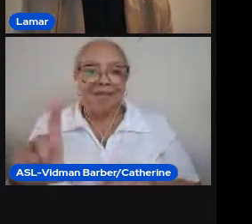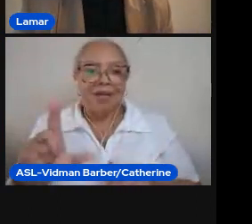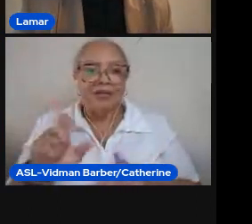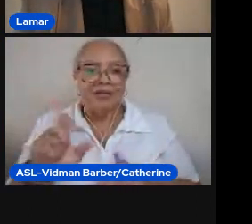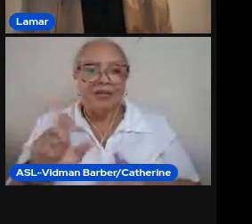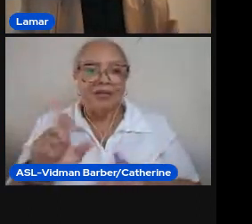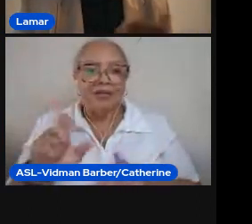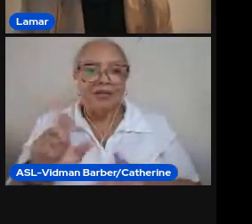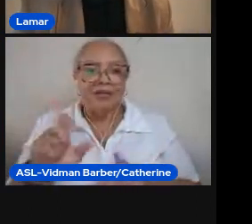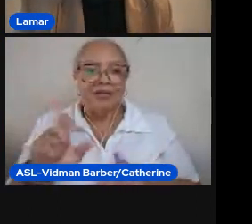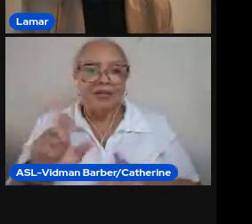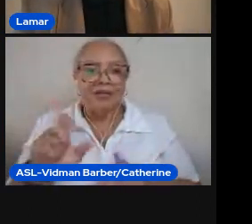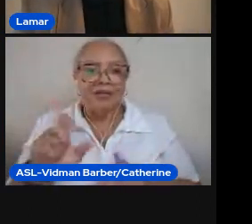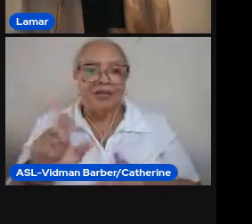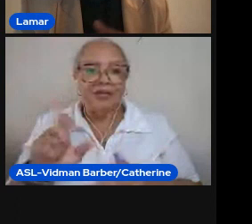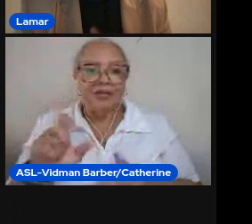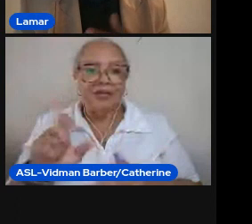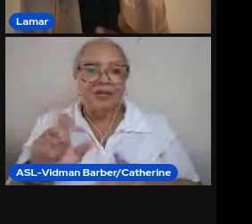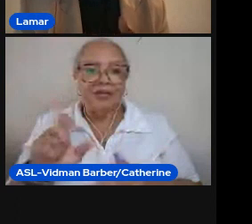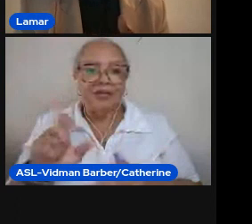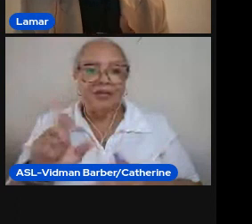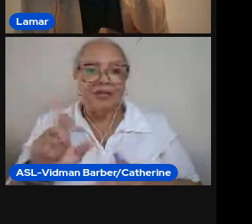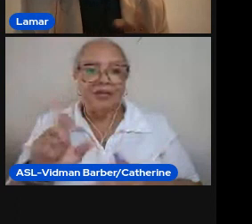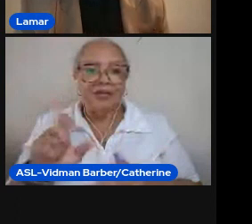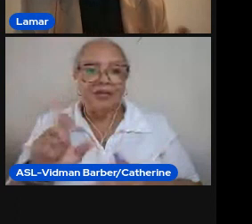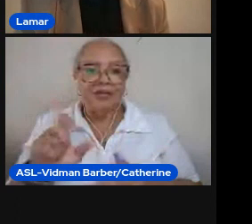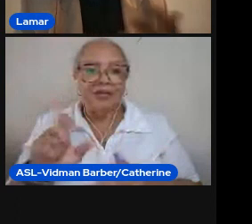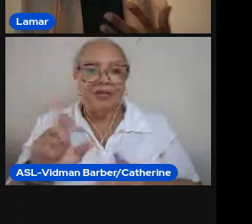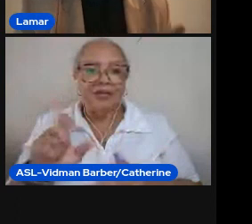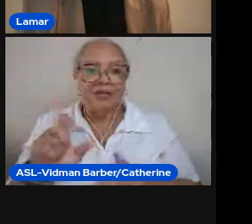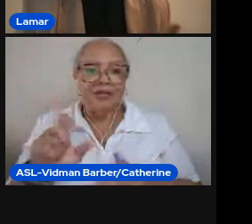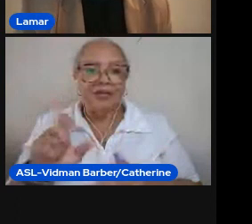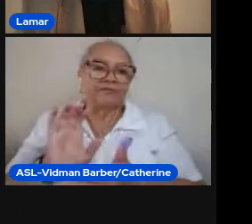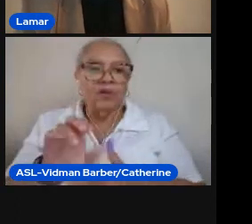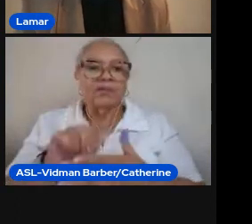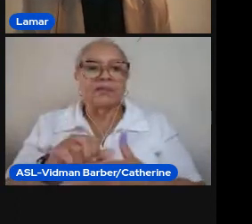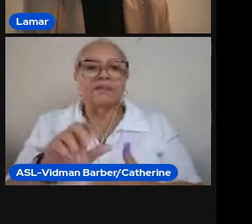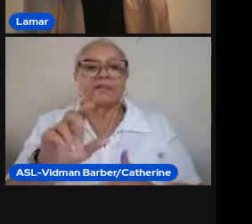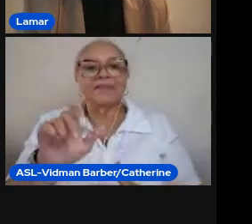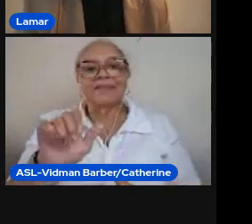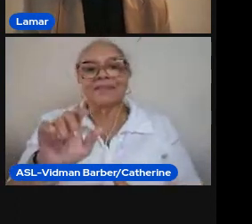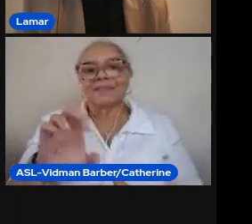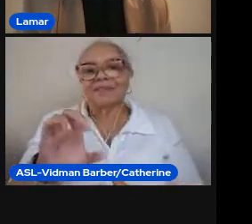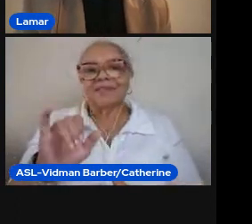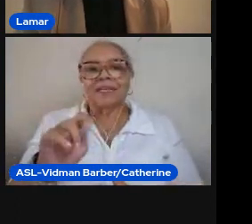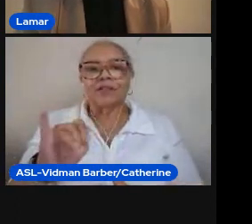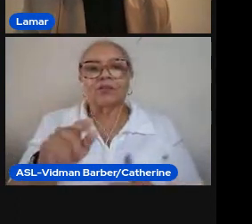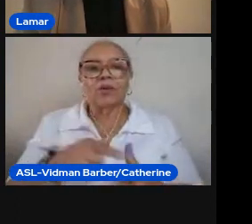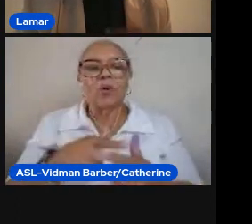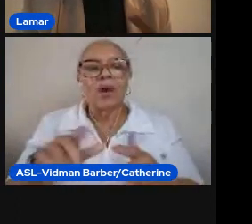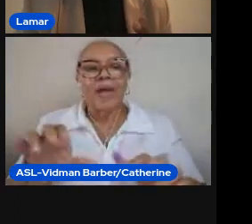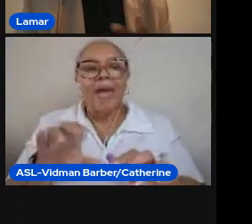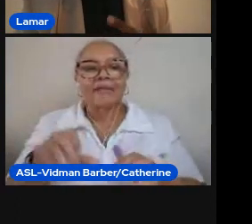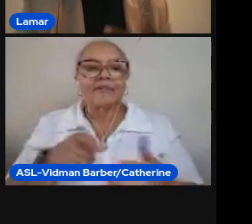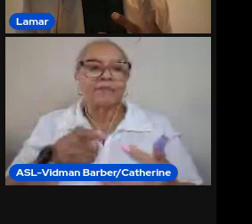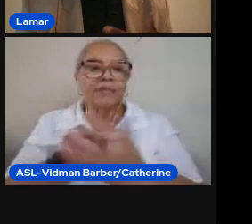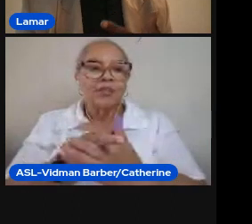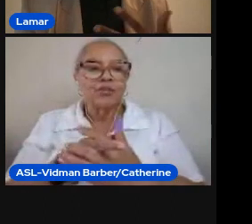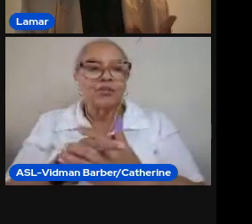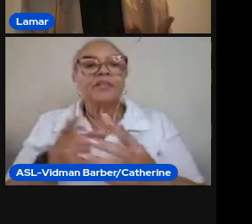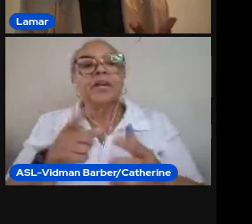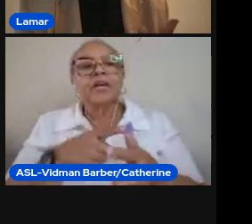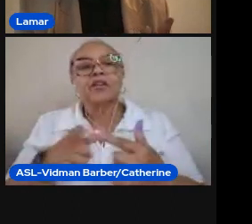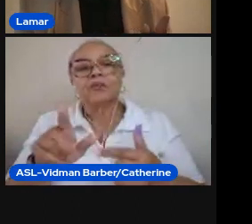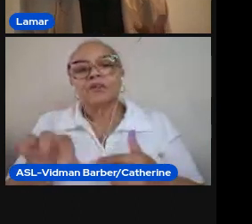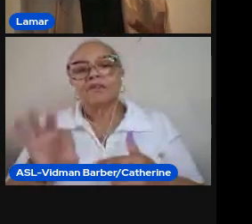invasion, either induced endocytosis or by active penetration. And you'll find that